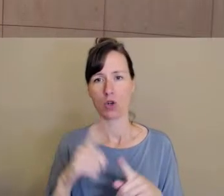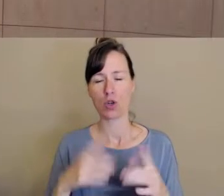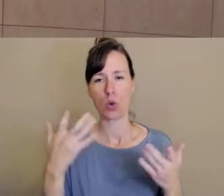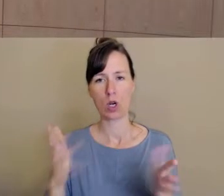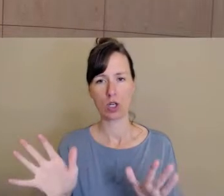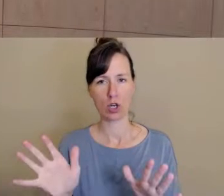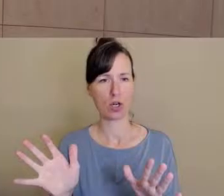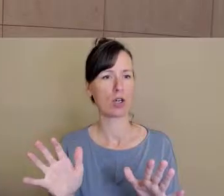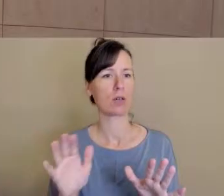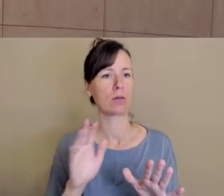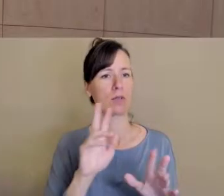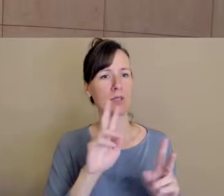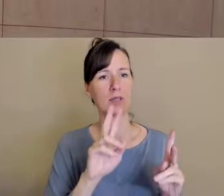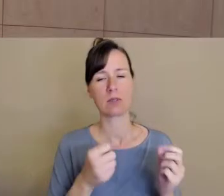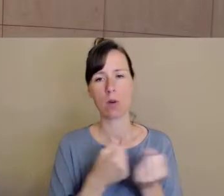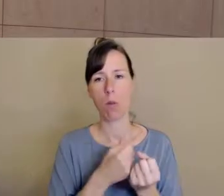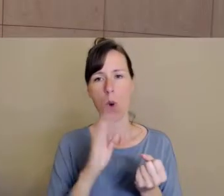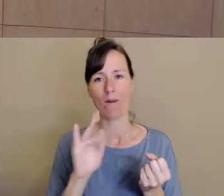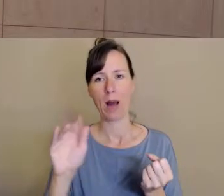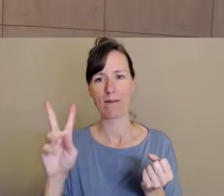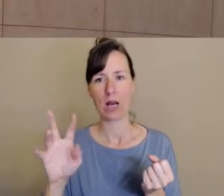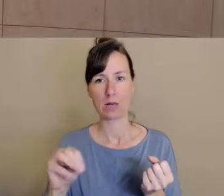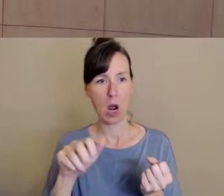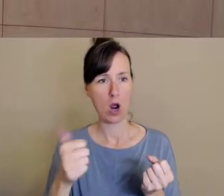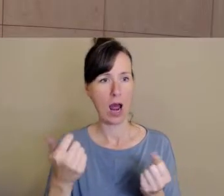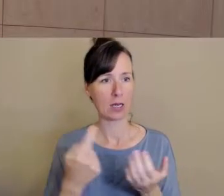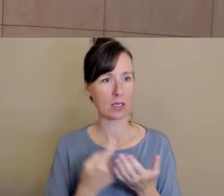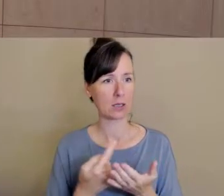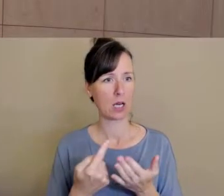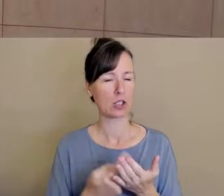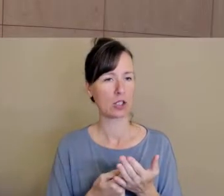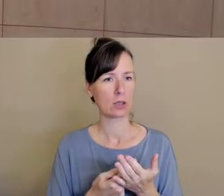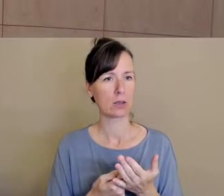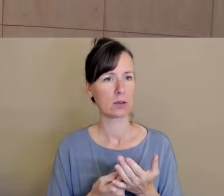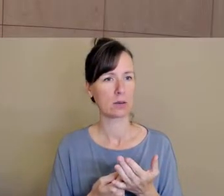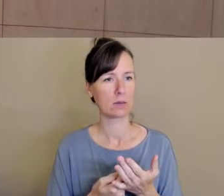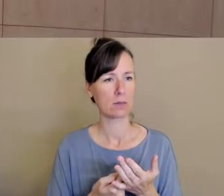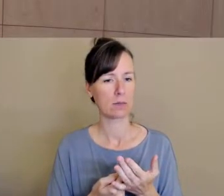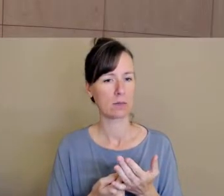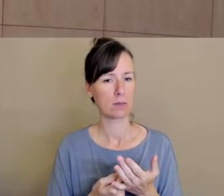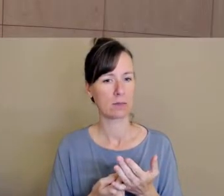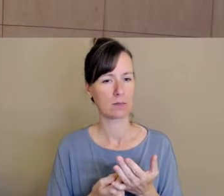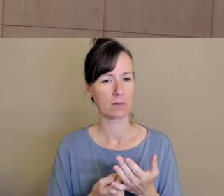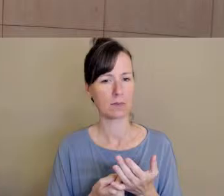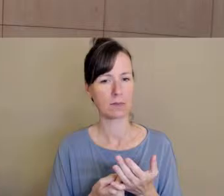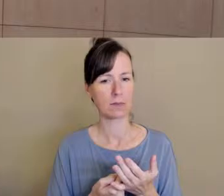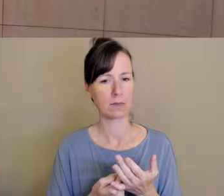and seconded by the Vice Mayor. Is there any discussion? Yeah, I'd like to